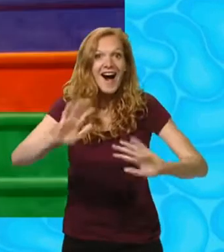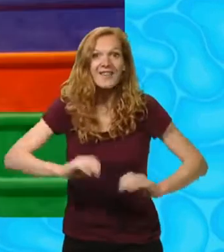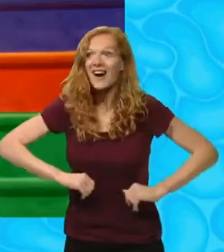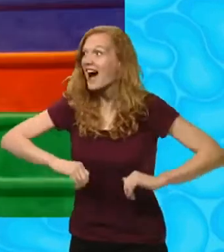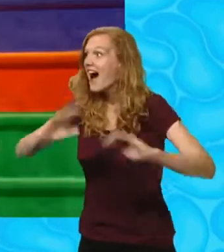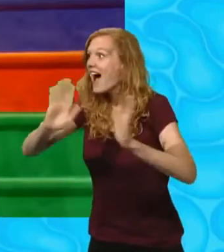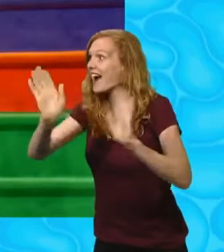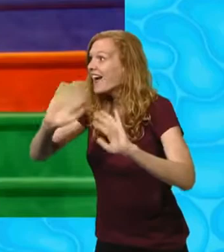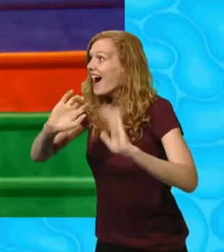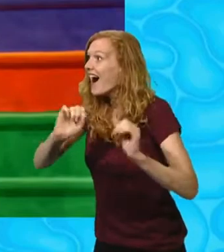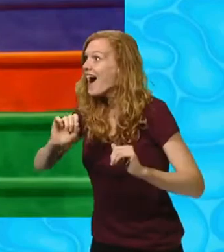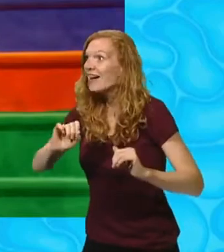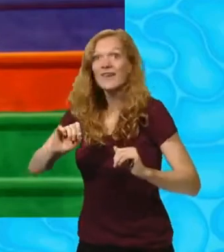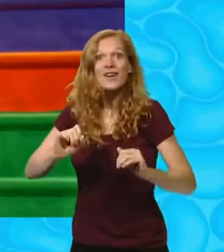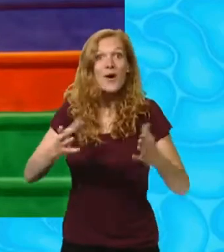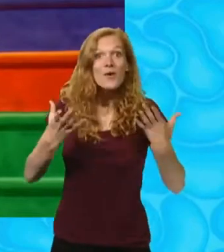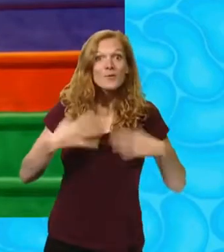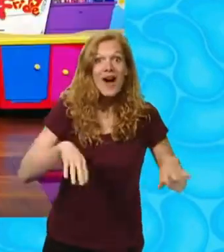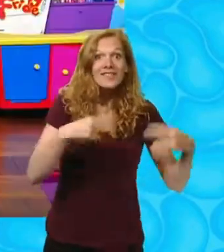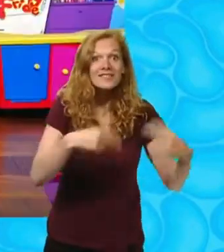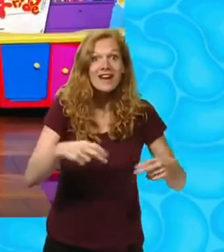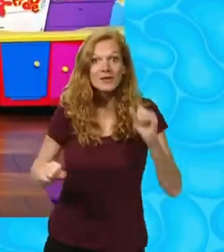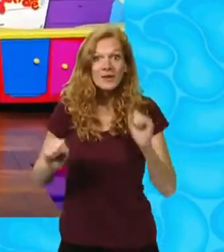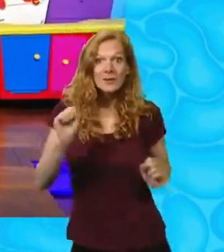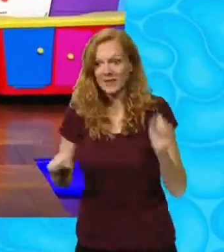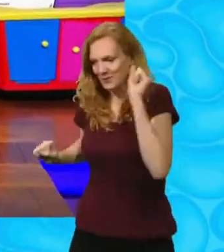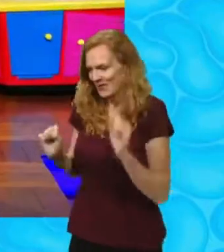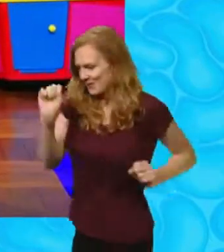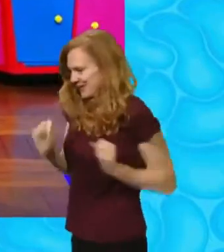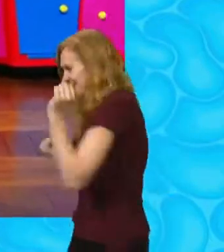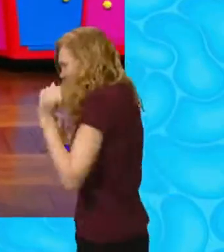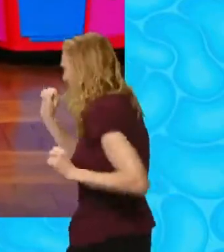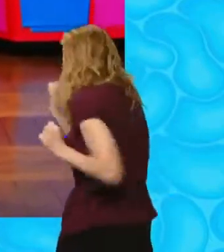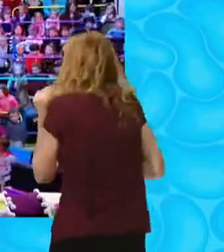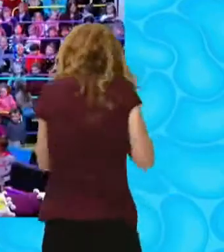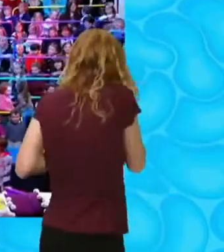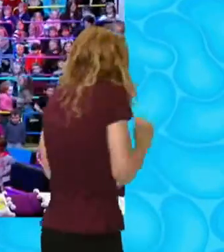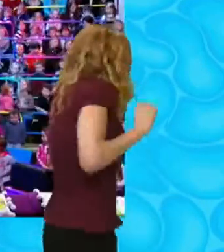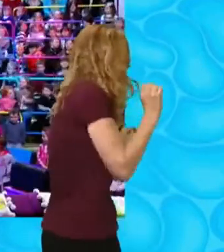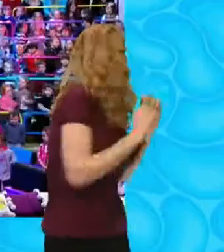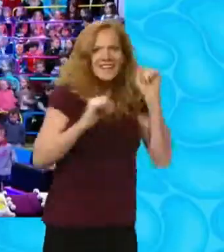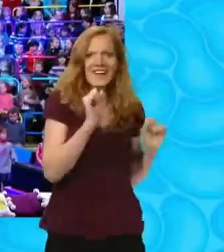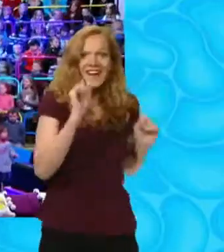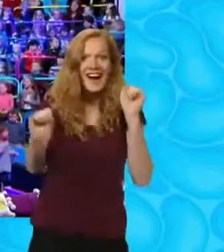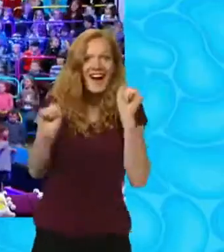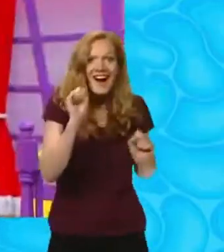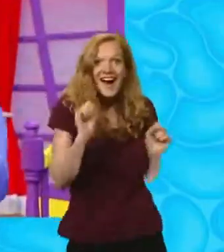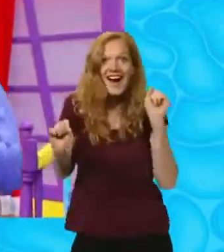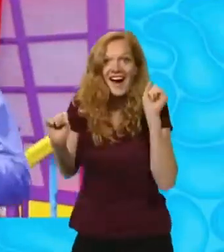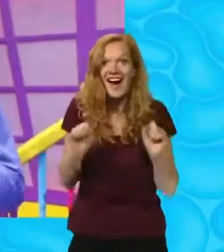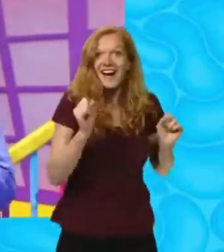everyone! Come on, let's go, shall we? Wiggle your bottom, shake that